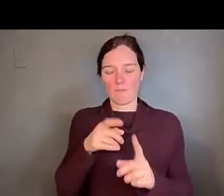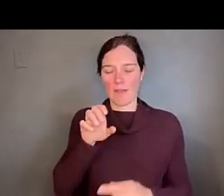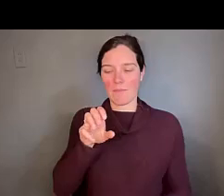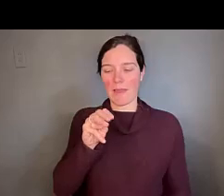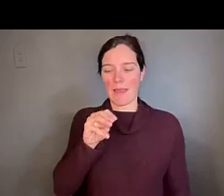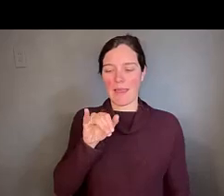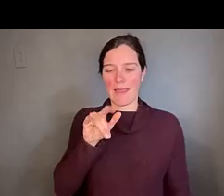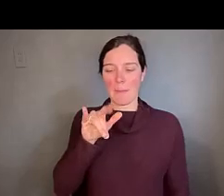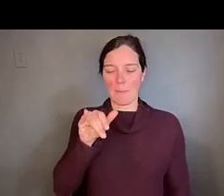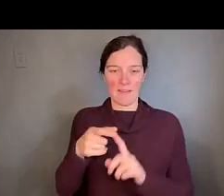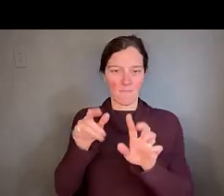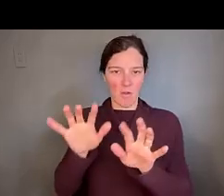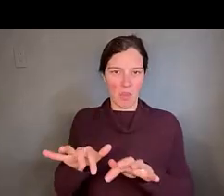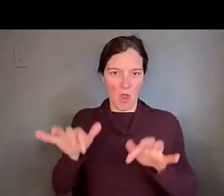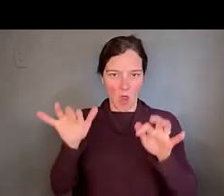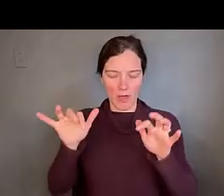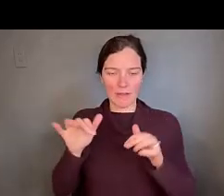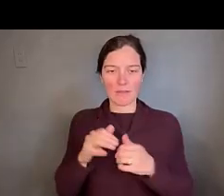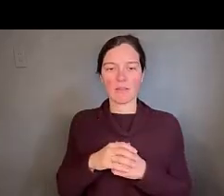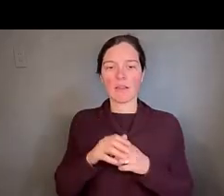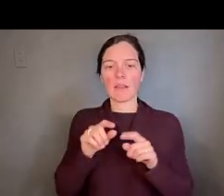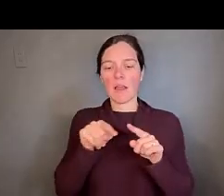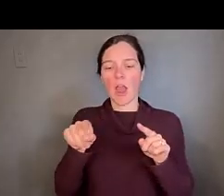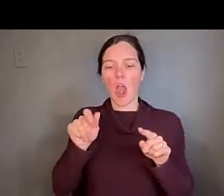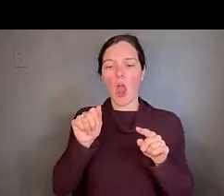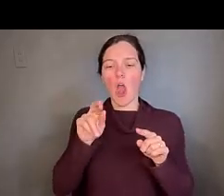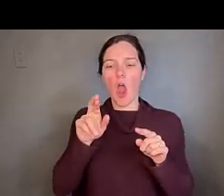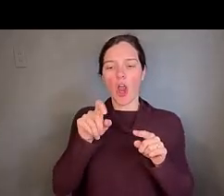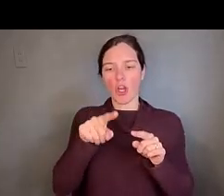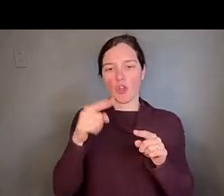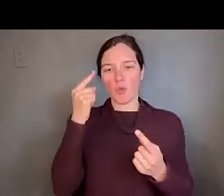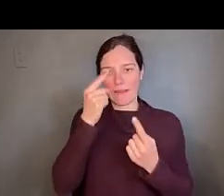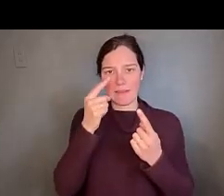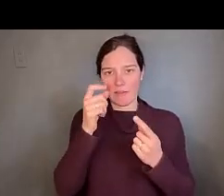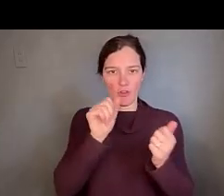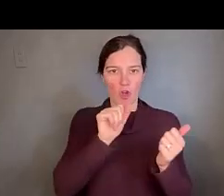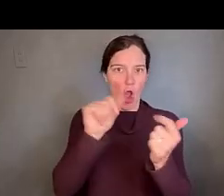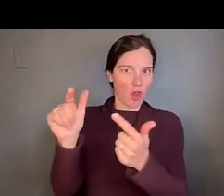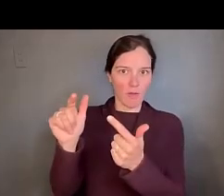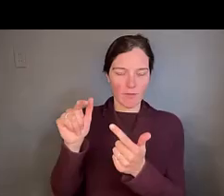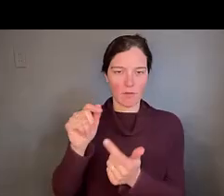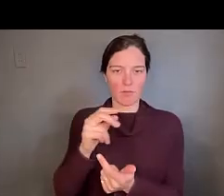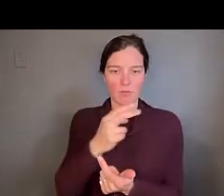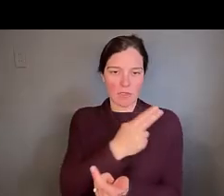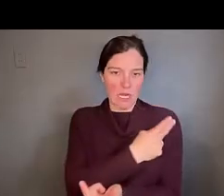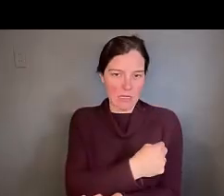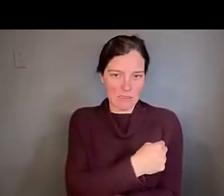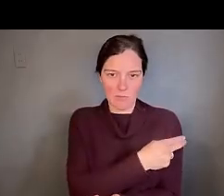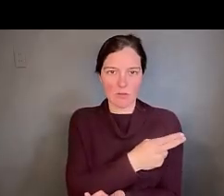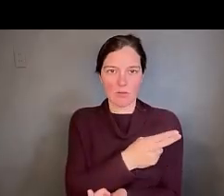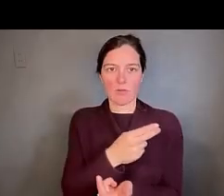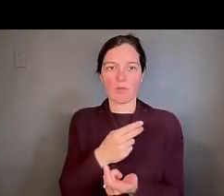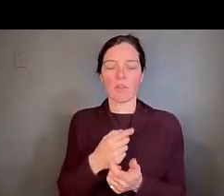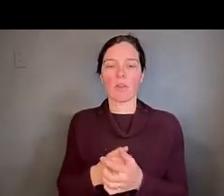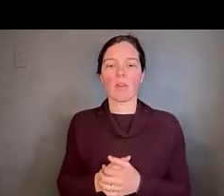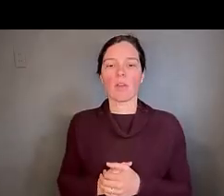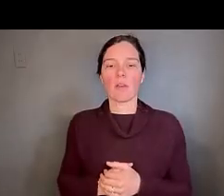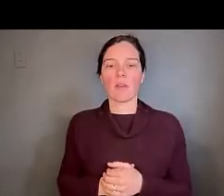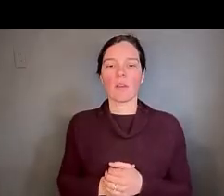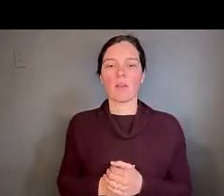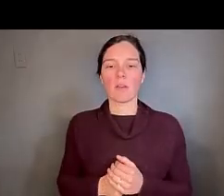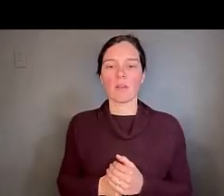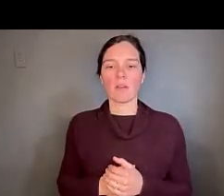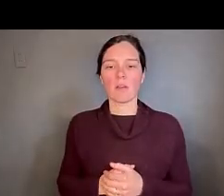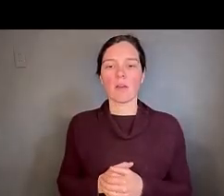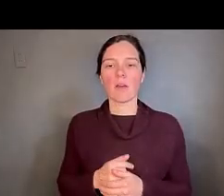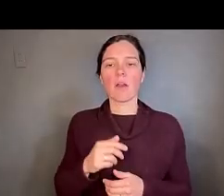audience questions. Are you considering, all of you and hospitals ask you who might want to answer this for Emily,